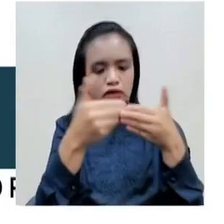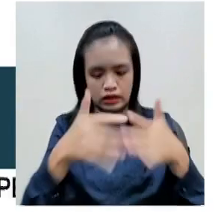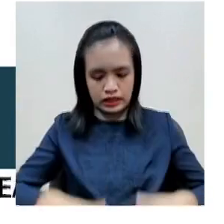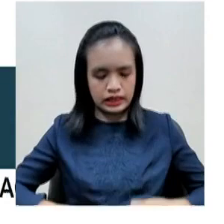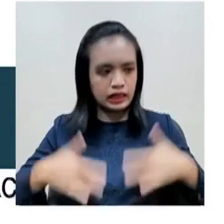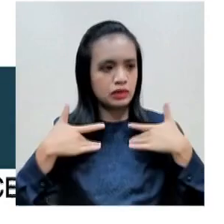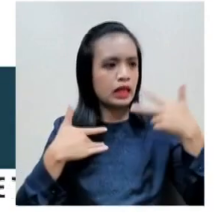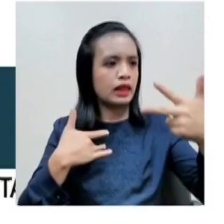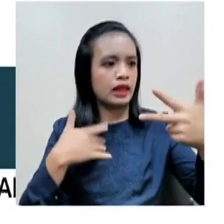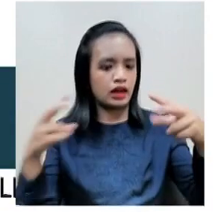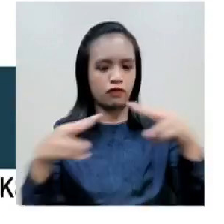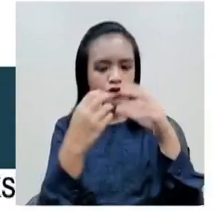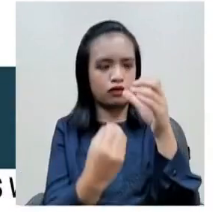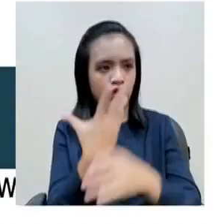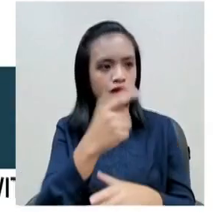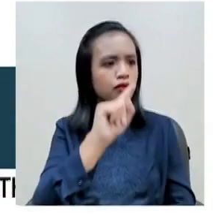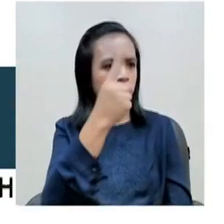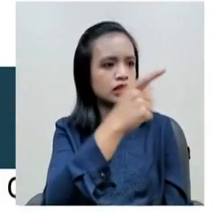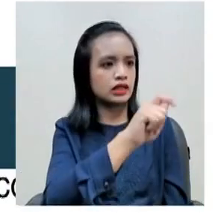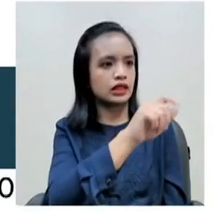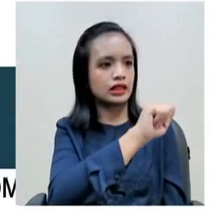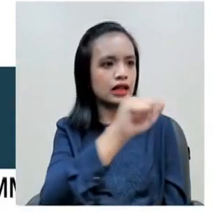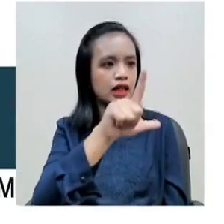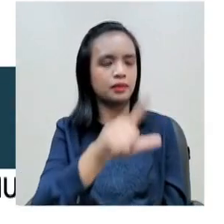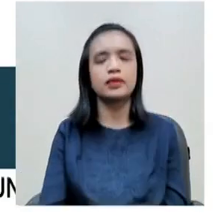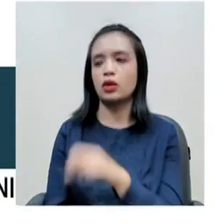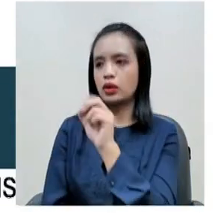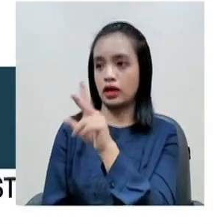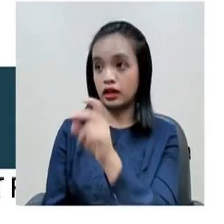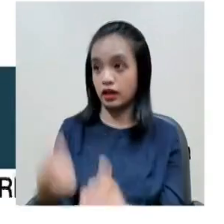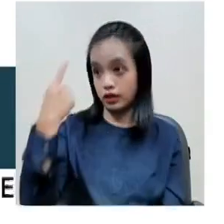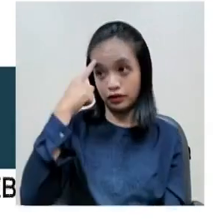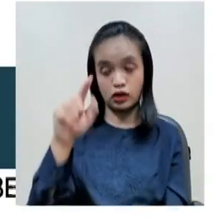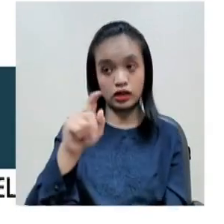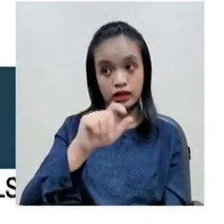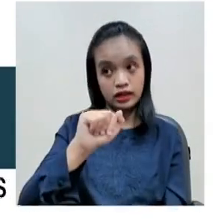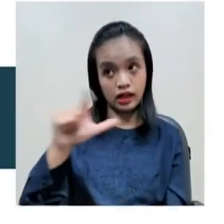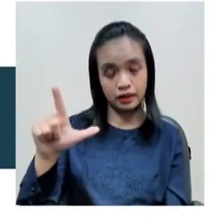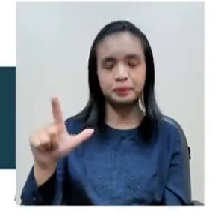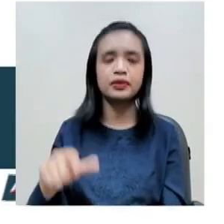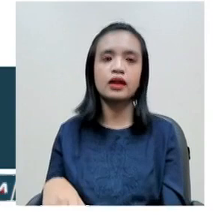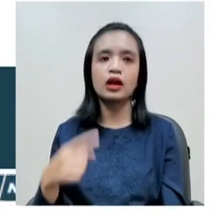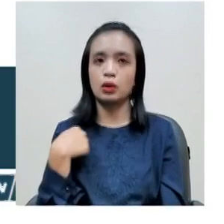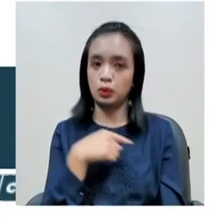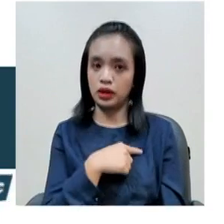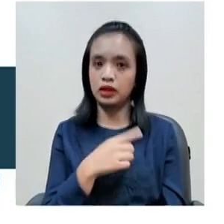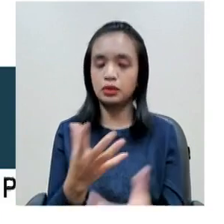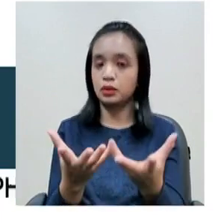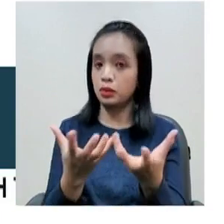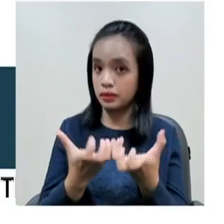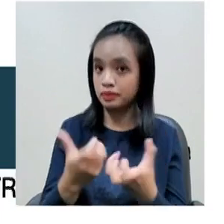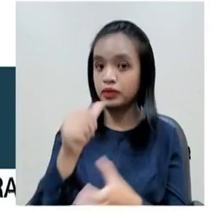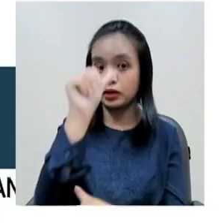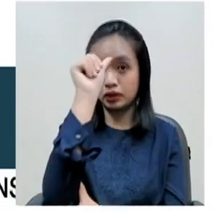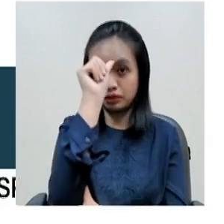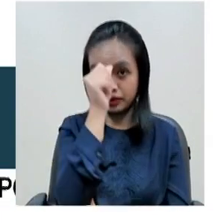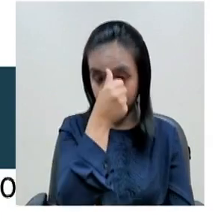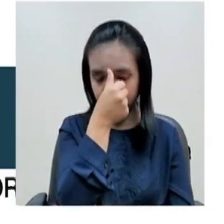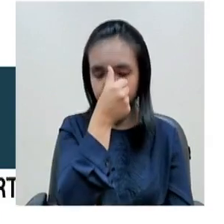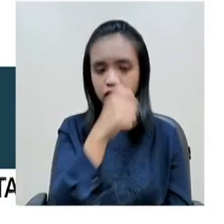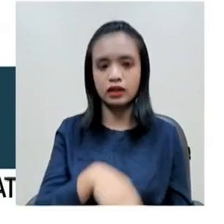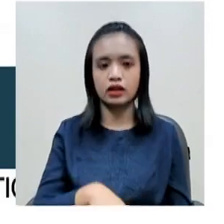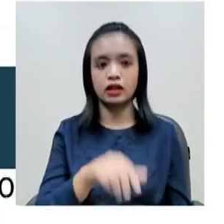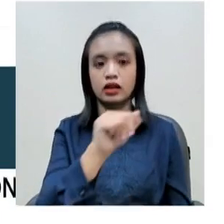volcanoes, Taal first? Okay, for Taal volcano, we would like to remind our